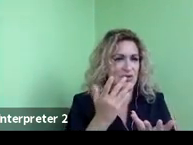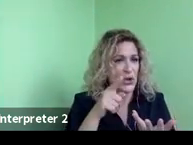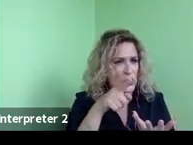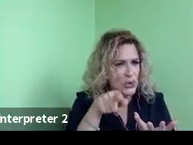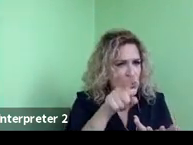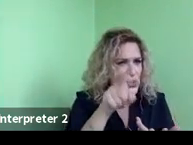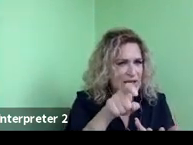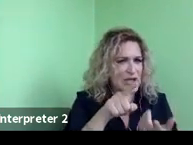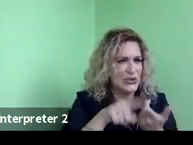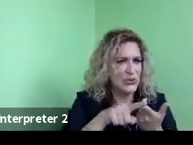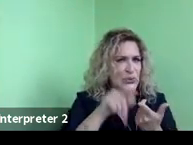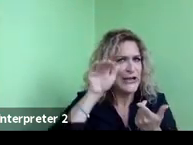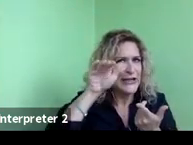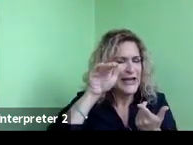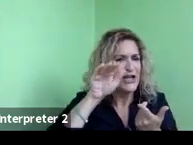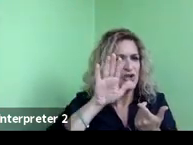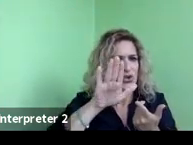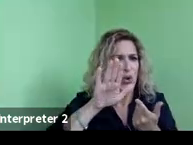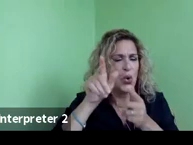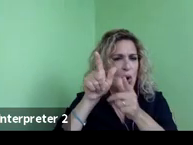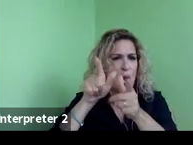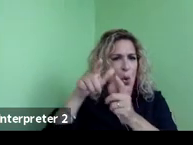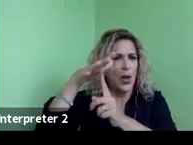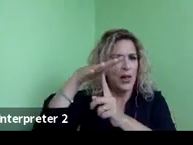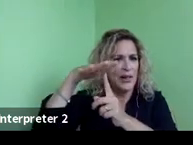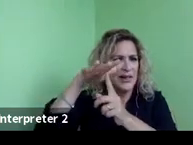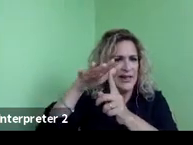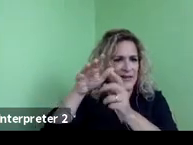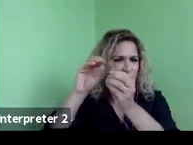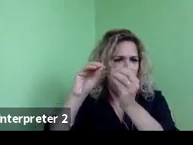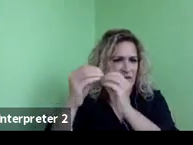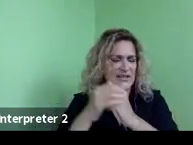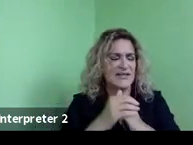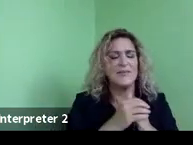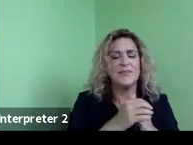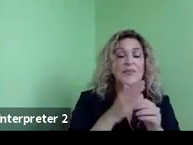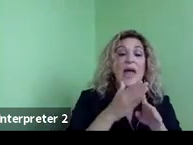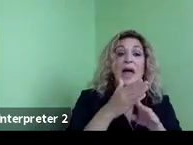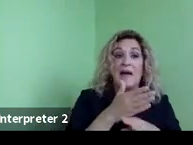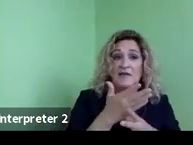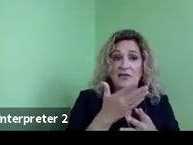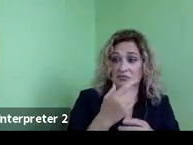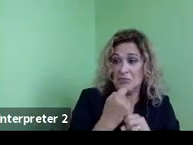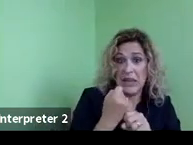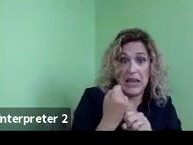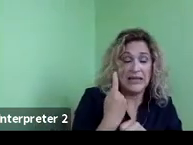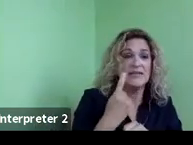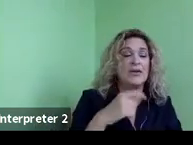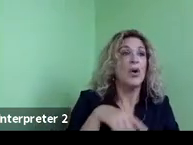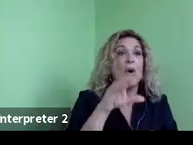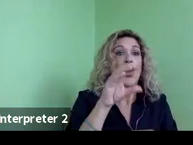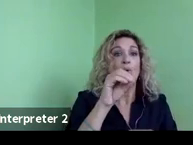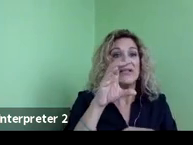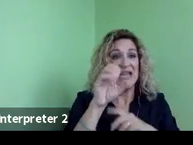districts along. And so last year, the day after OCFS did a webinar, Joan